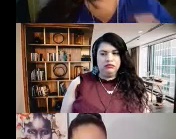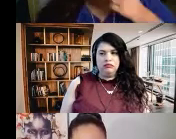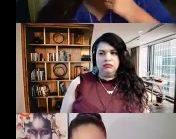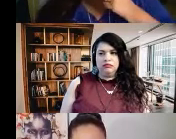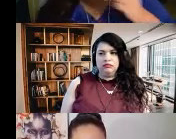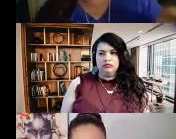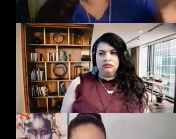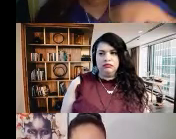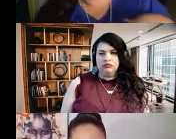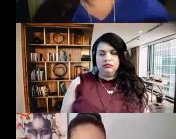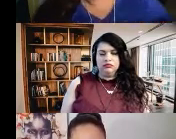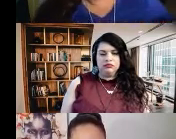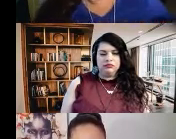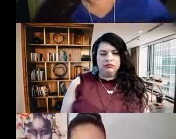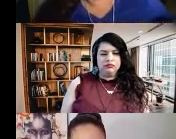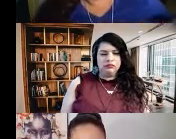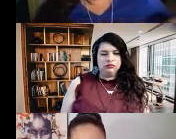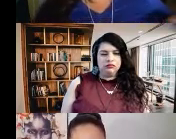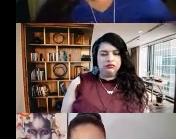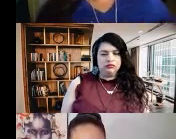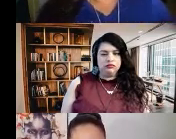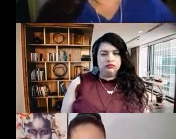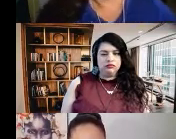Okay, if no one would like to share, we're just going to continue.